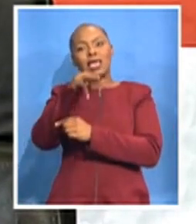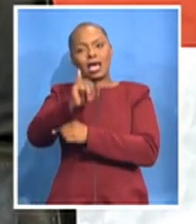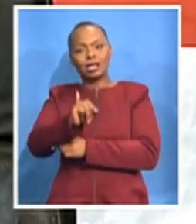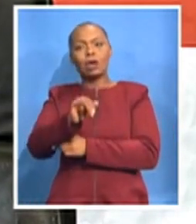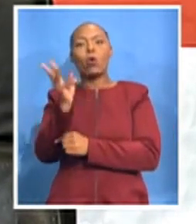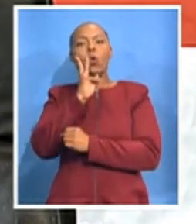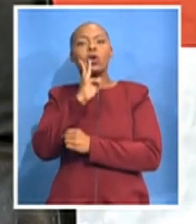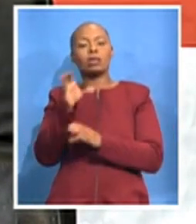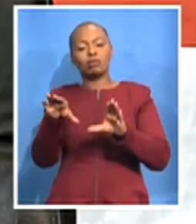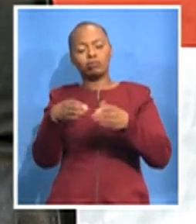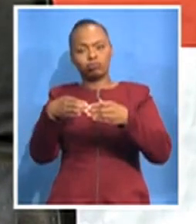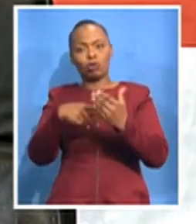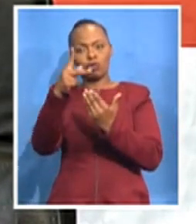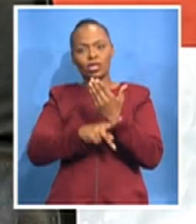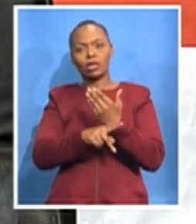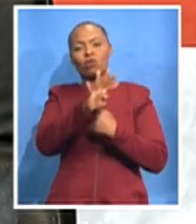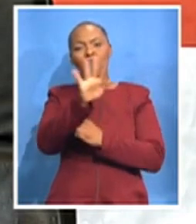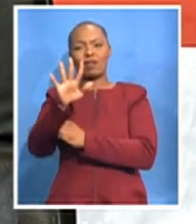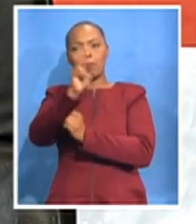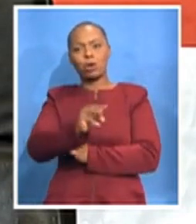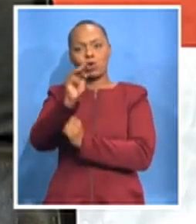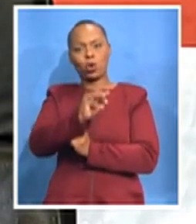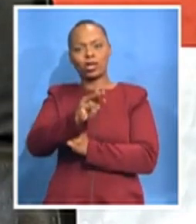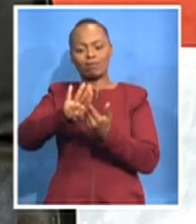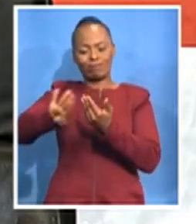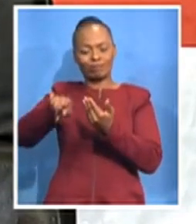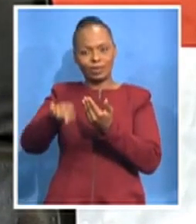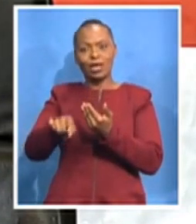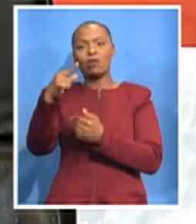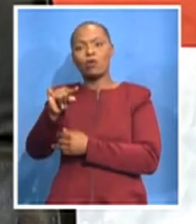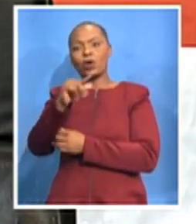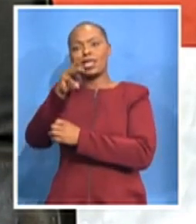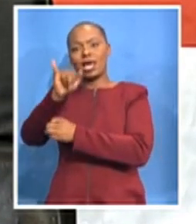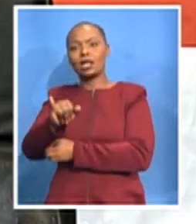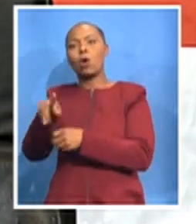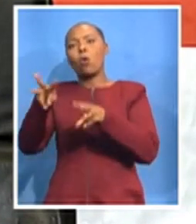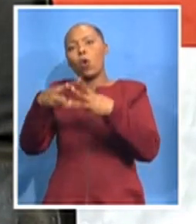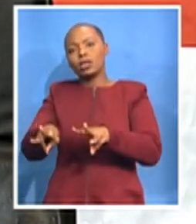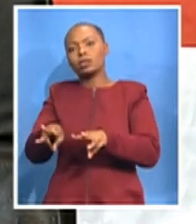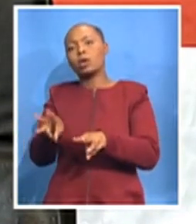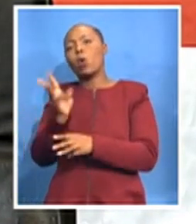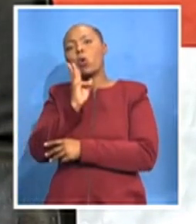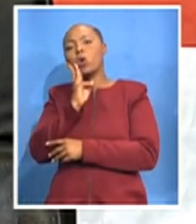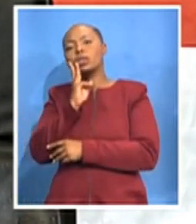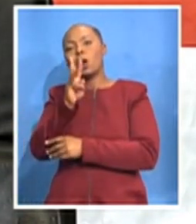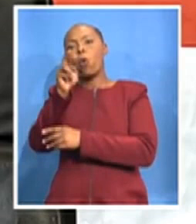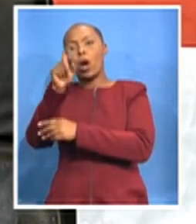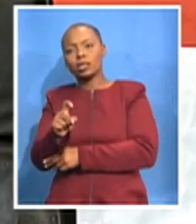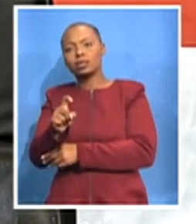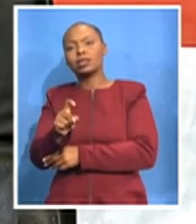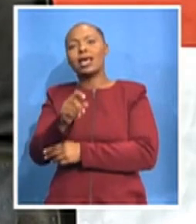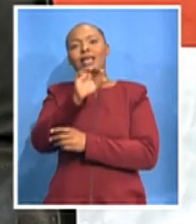excluding VAT, and for the Giyane Waste Waterworks was 33,500,000, excluding